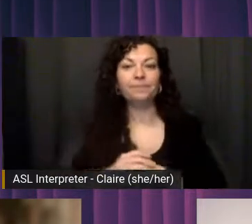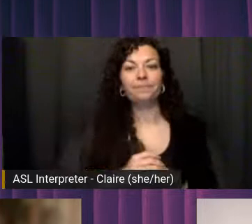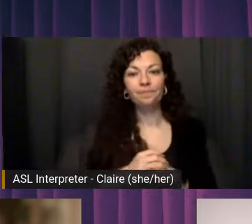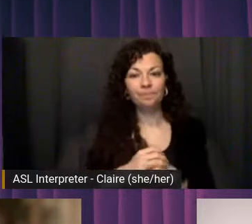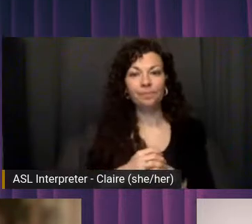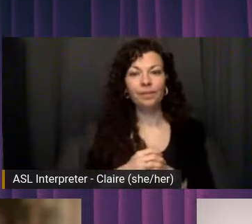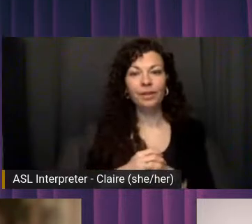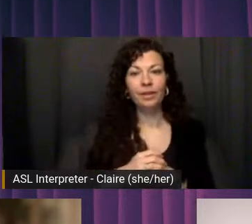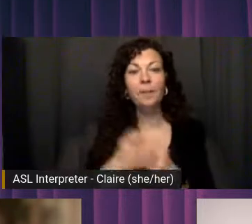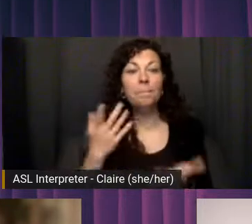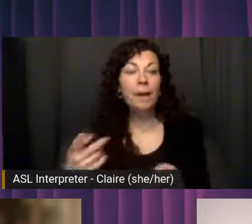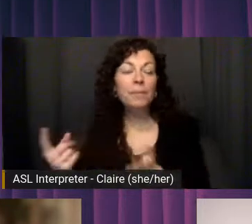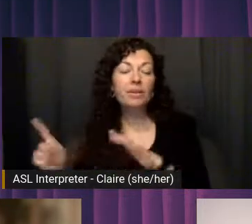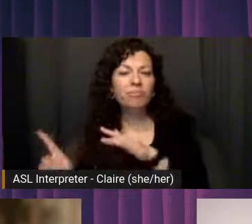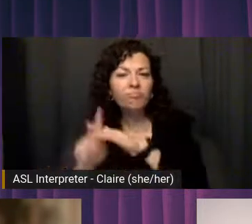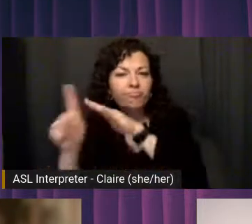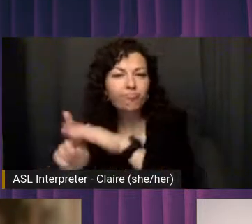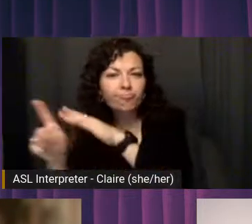sexual orientation too.